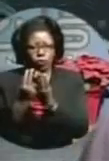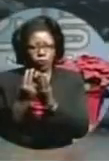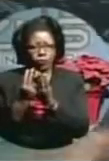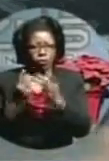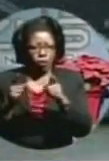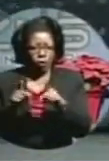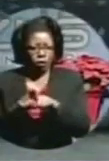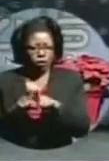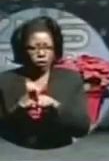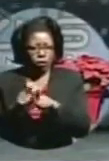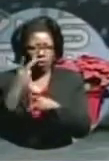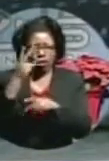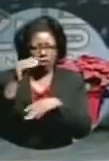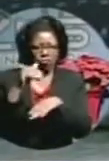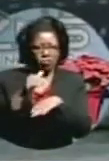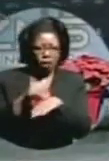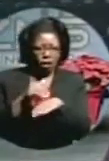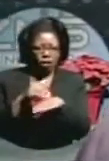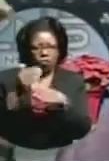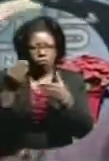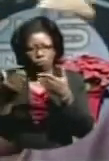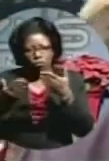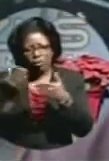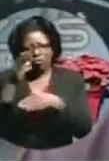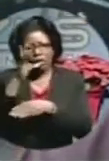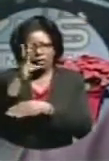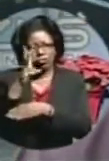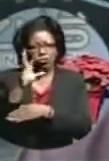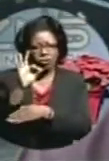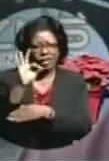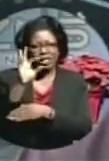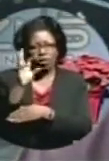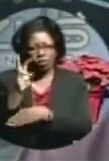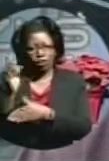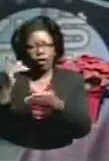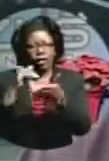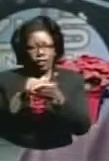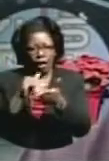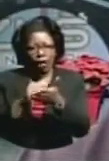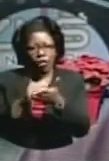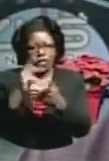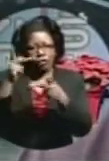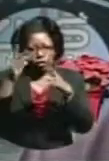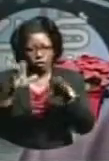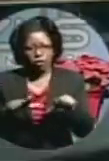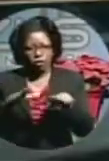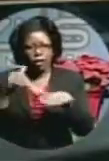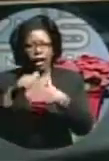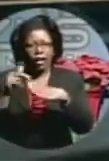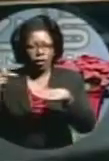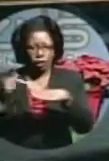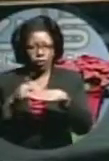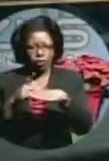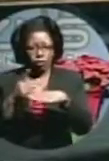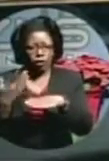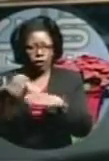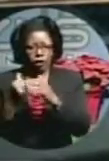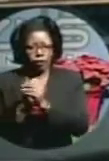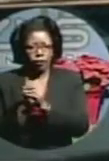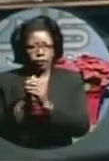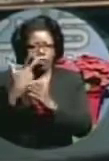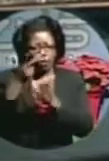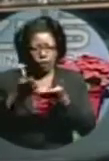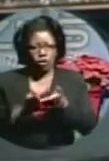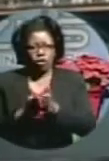at approximately about 96,000 visitors to the Port of Nassau at Prince George Wharf. Three ships were in